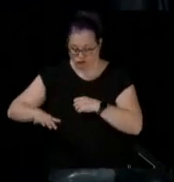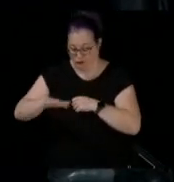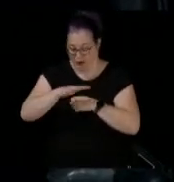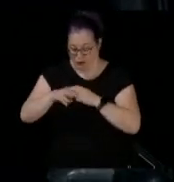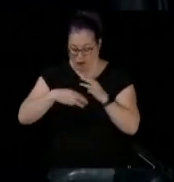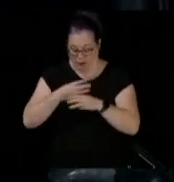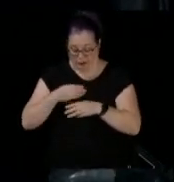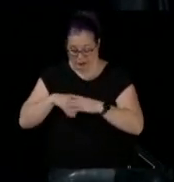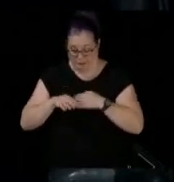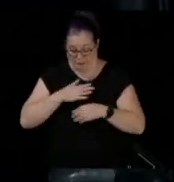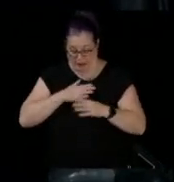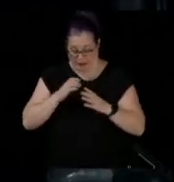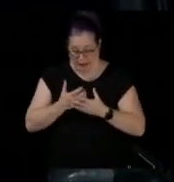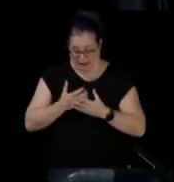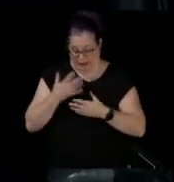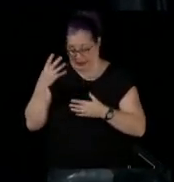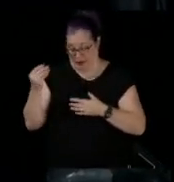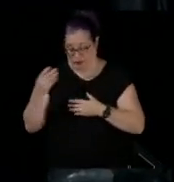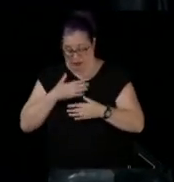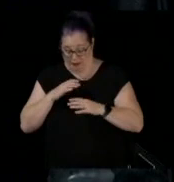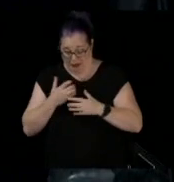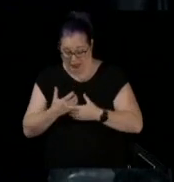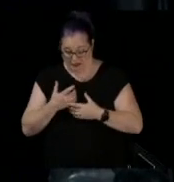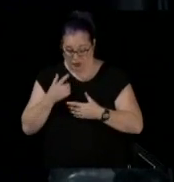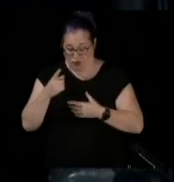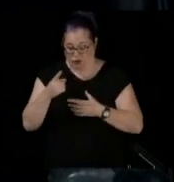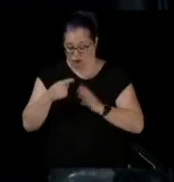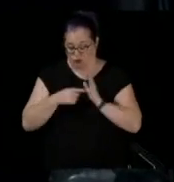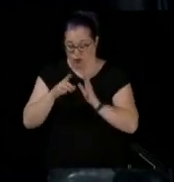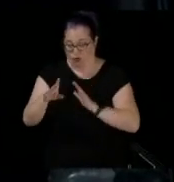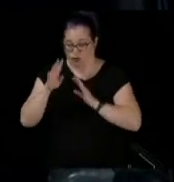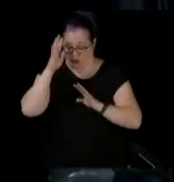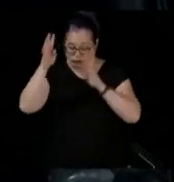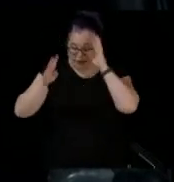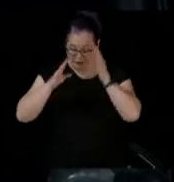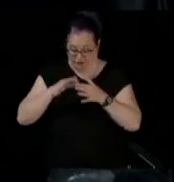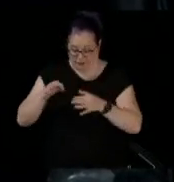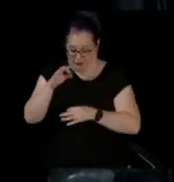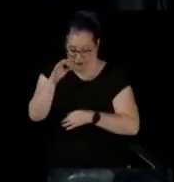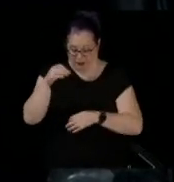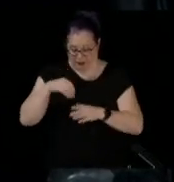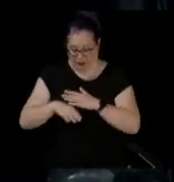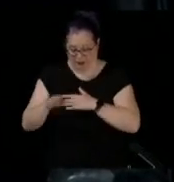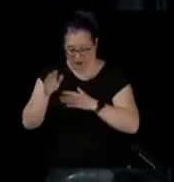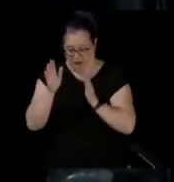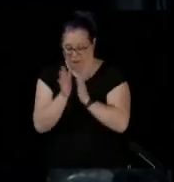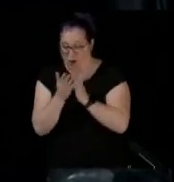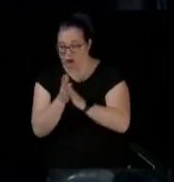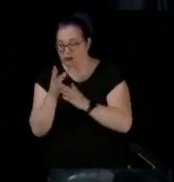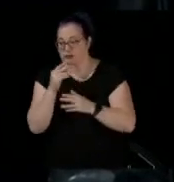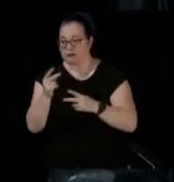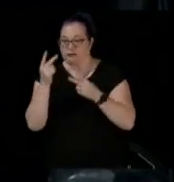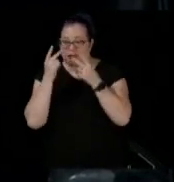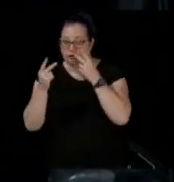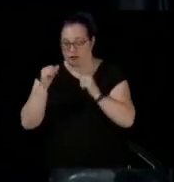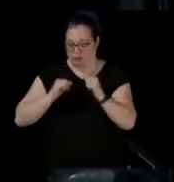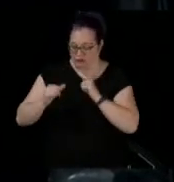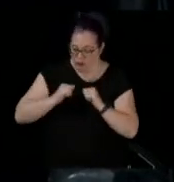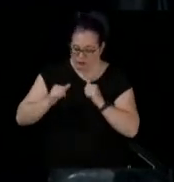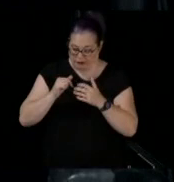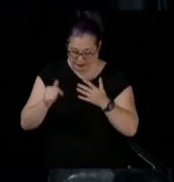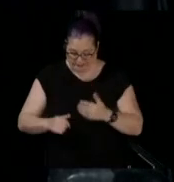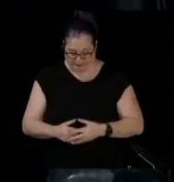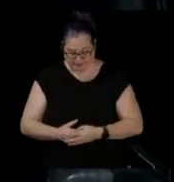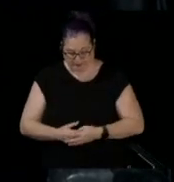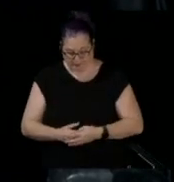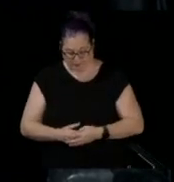of it, let your creative spirit truly flourish on the pages of student publications and in visual and musical art.